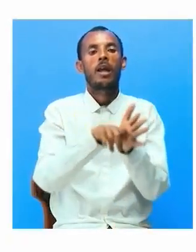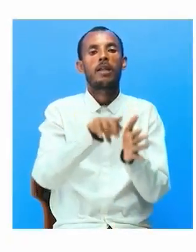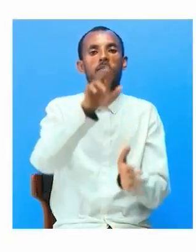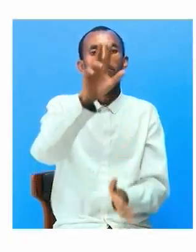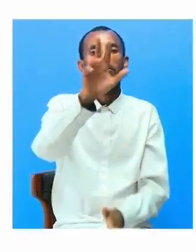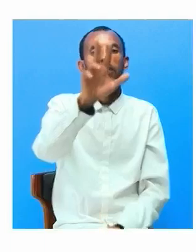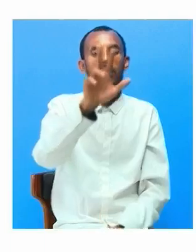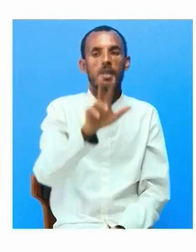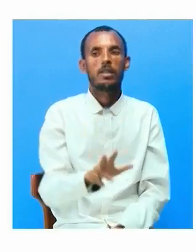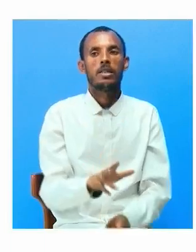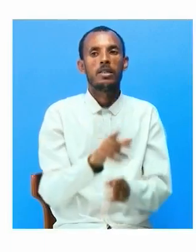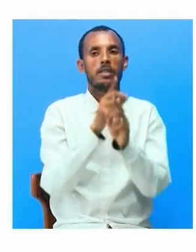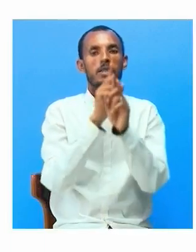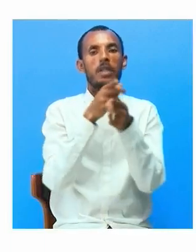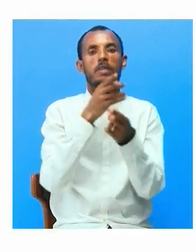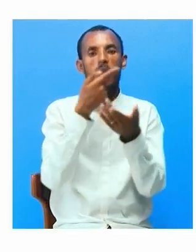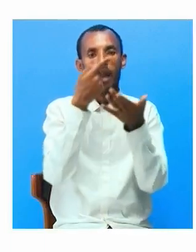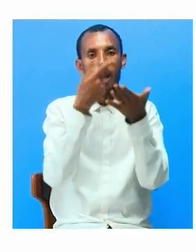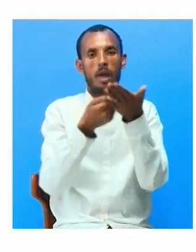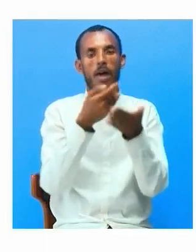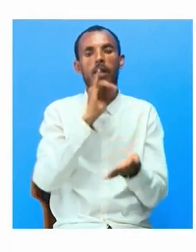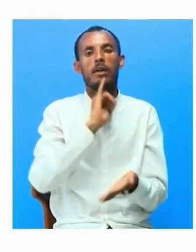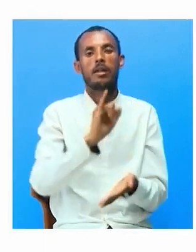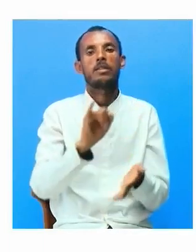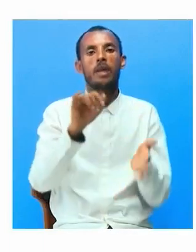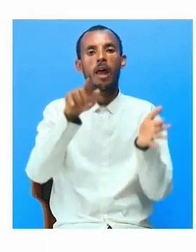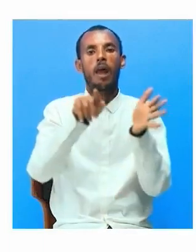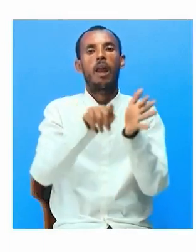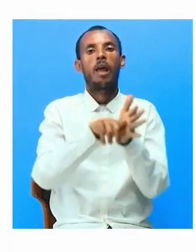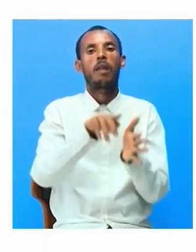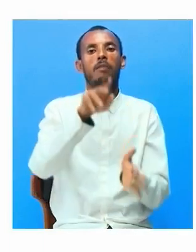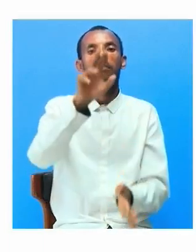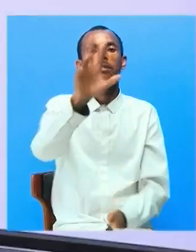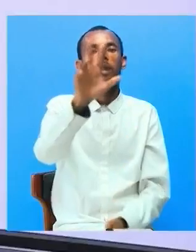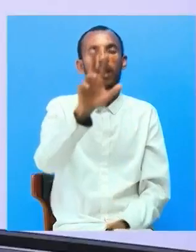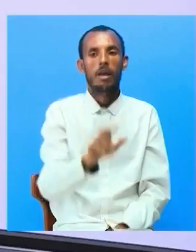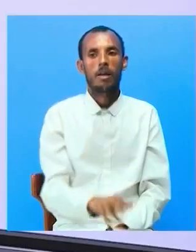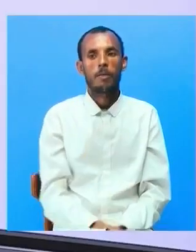negative 3. Therefore, the answer here it is negative 3.